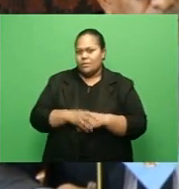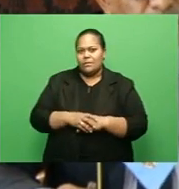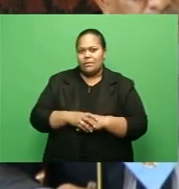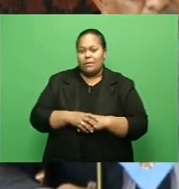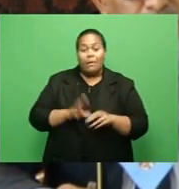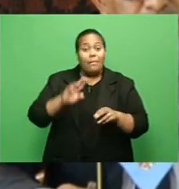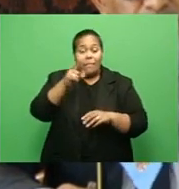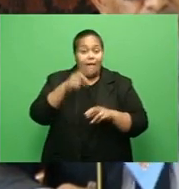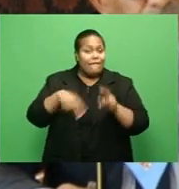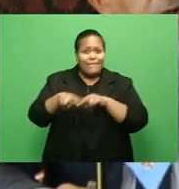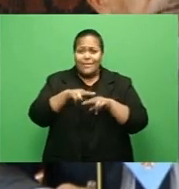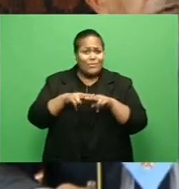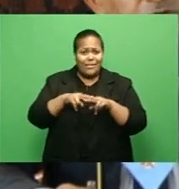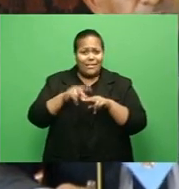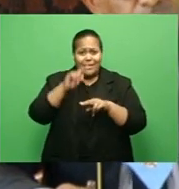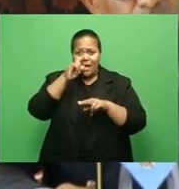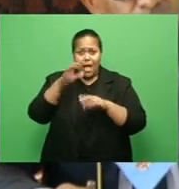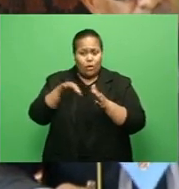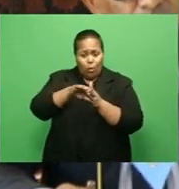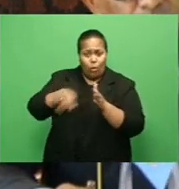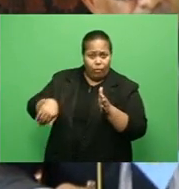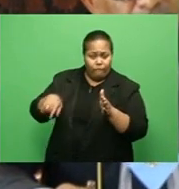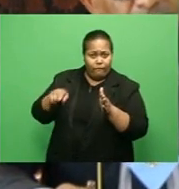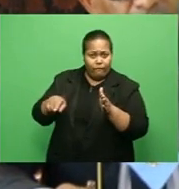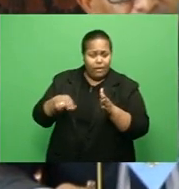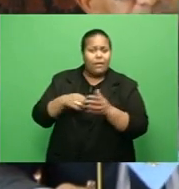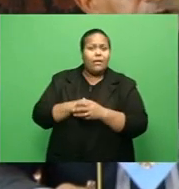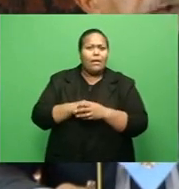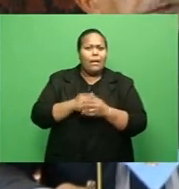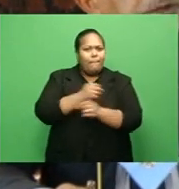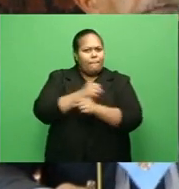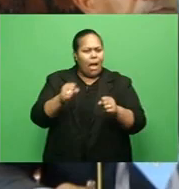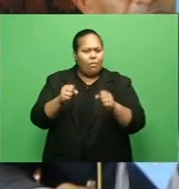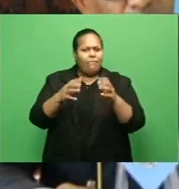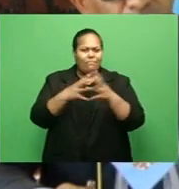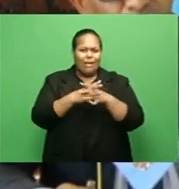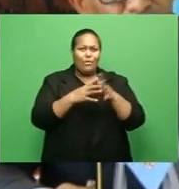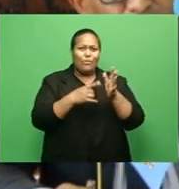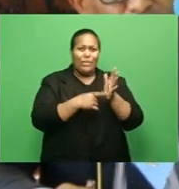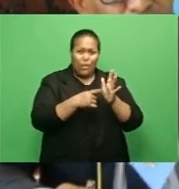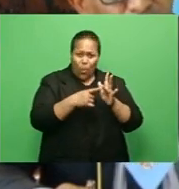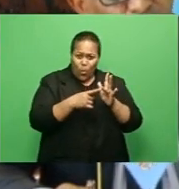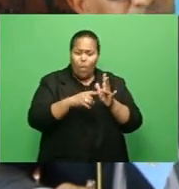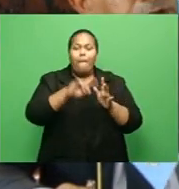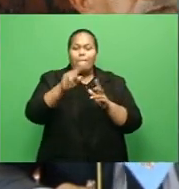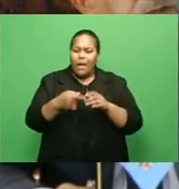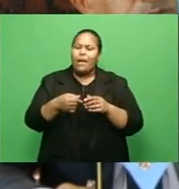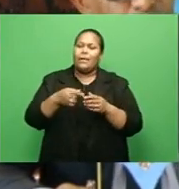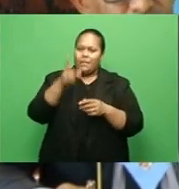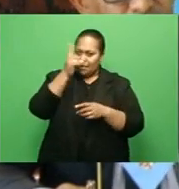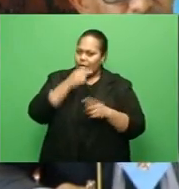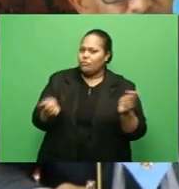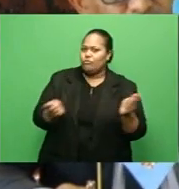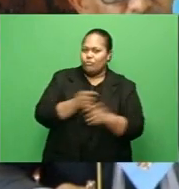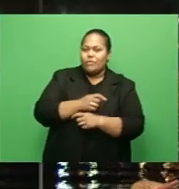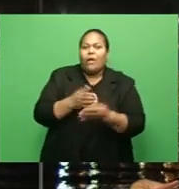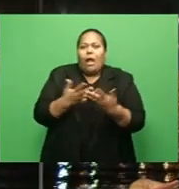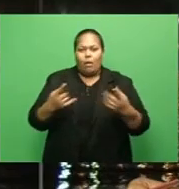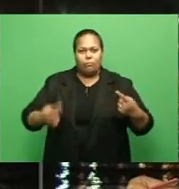remove power politics from the WTO, but they can change how debates and negotiations are